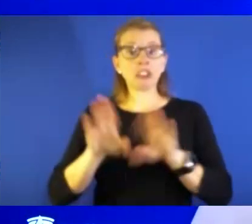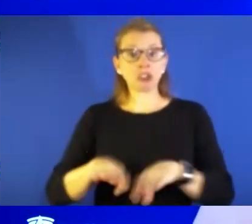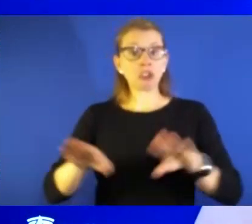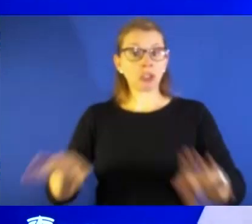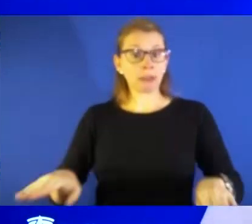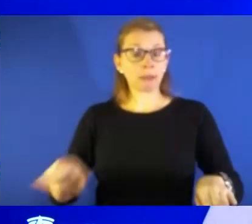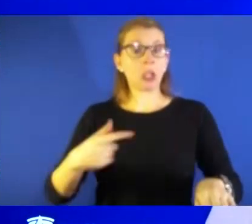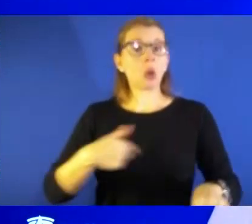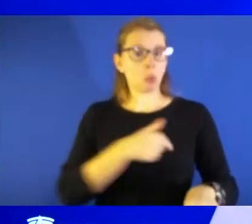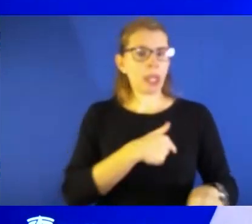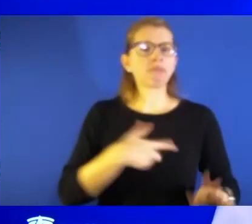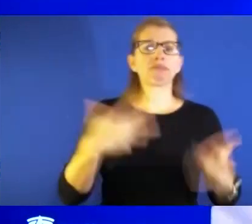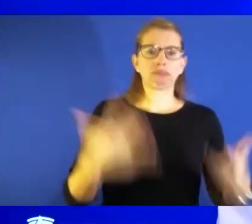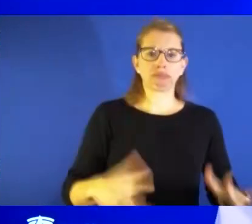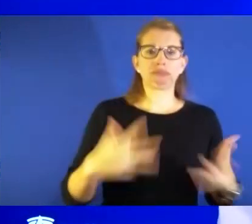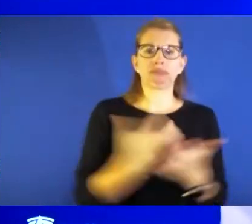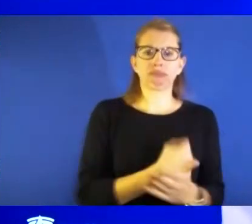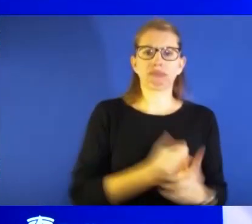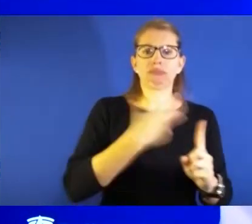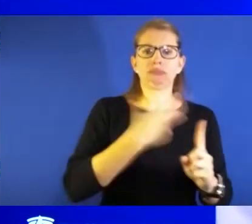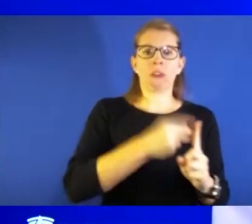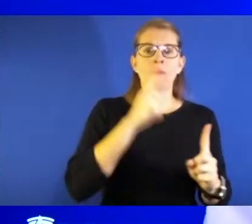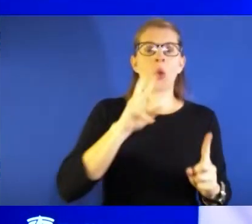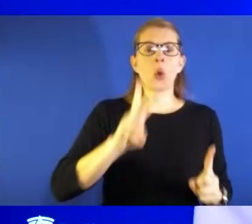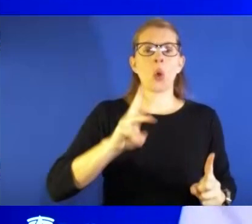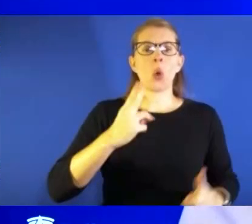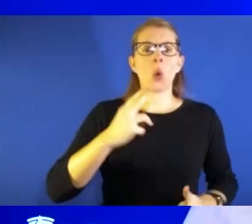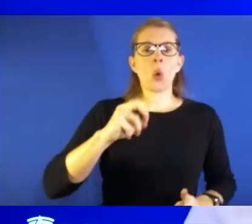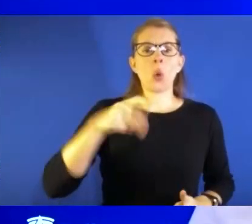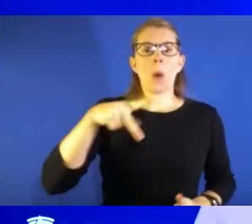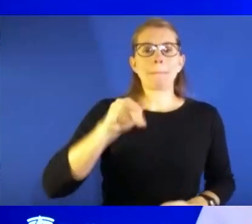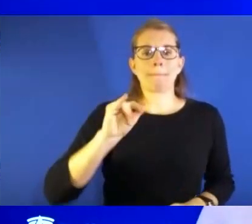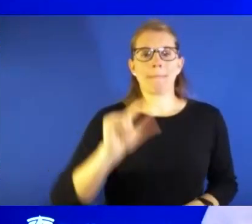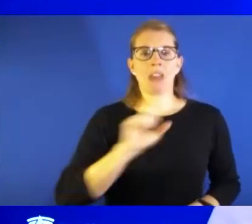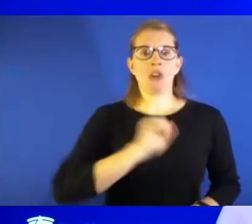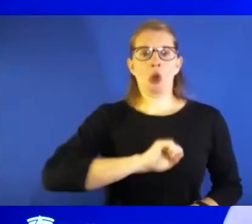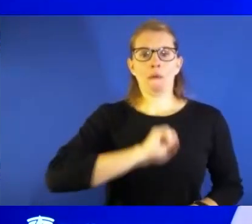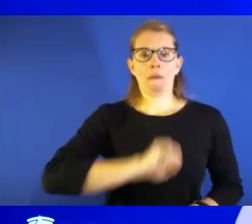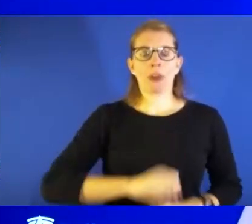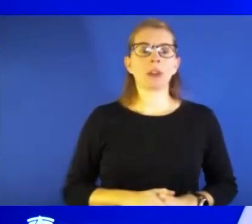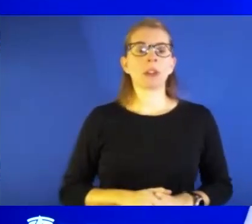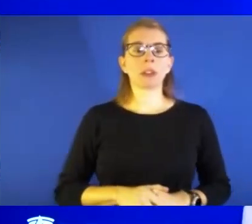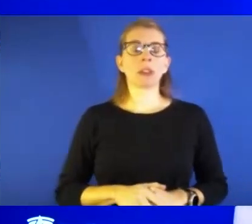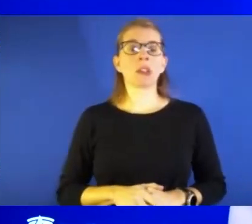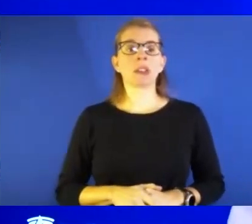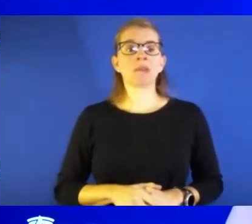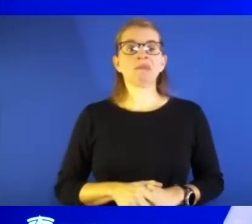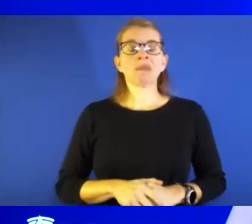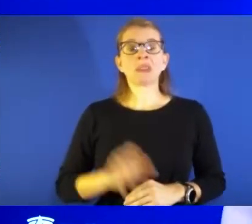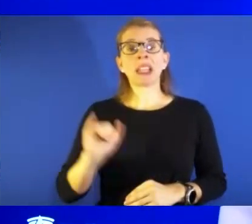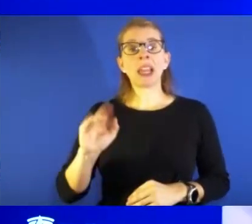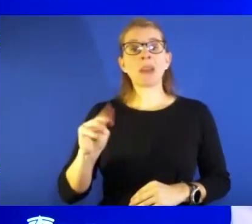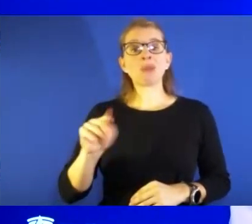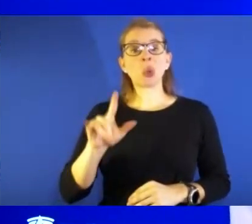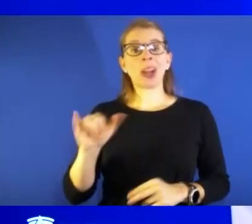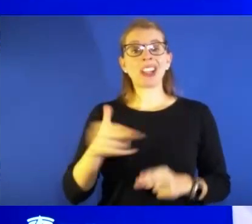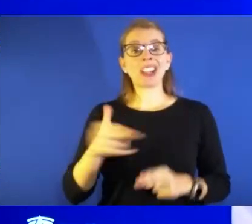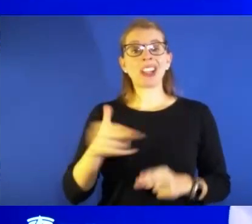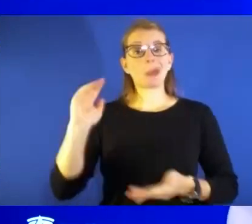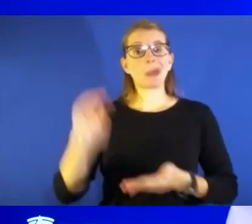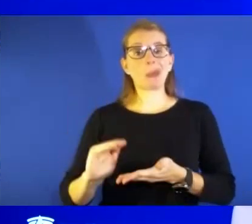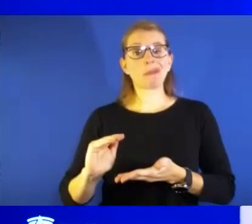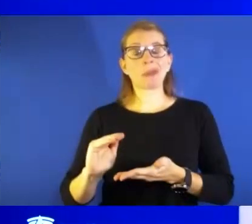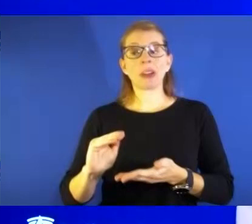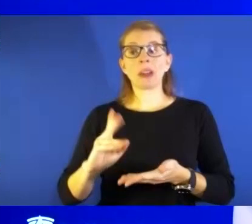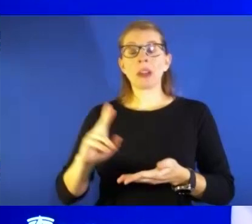get vaccinated for whooping cough. We have shorter lived immunity, however, so as we become adults, we lose that